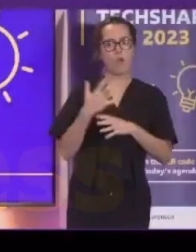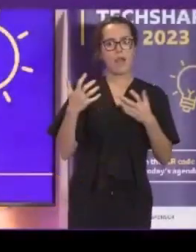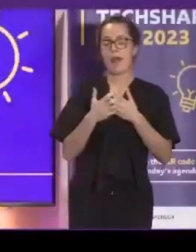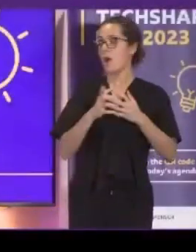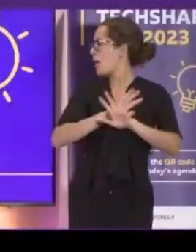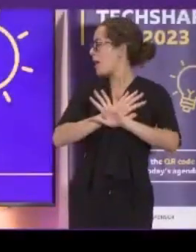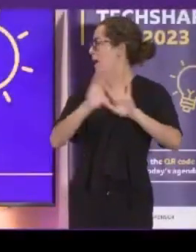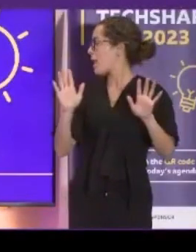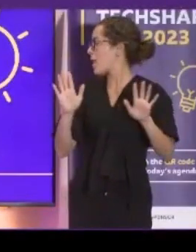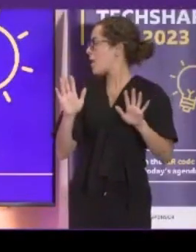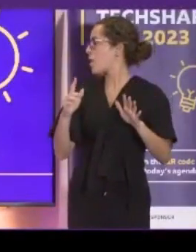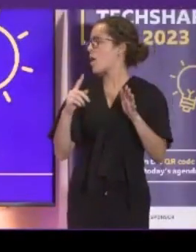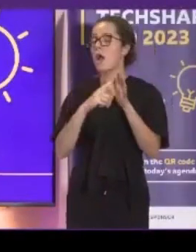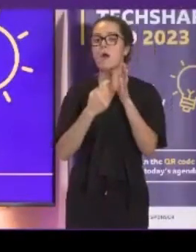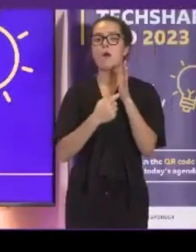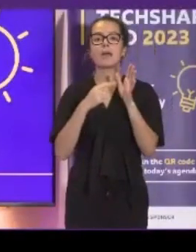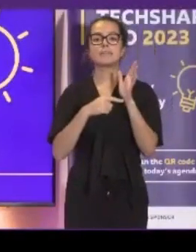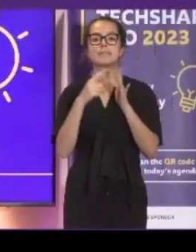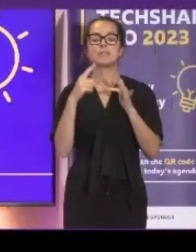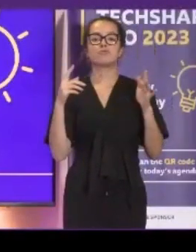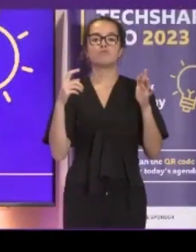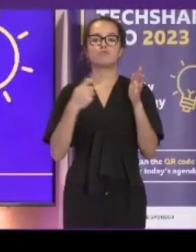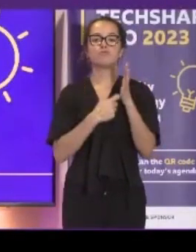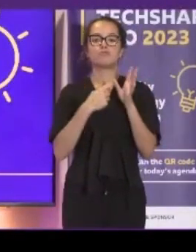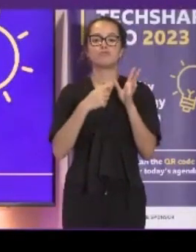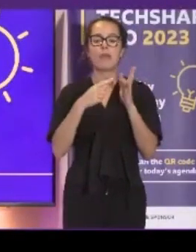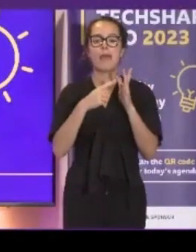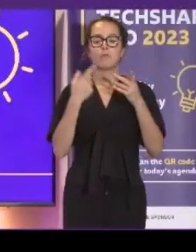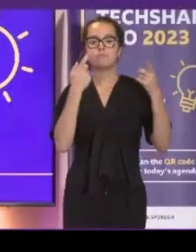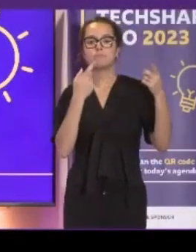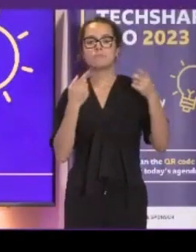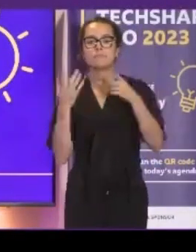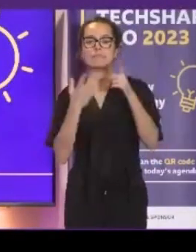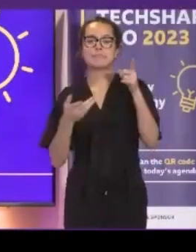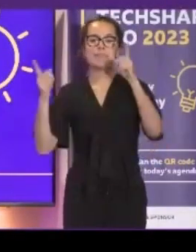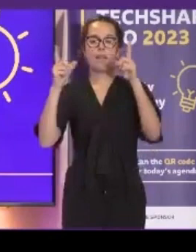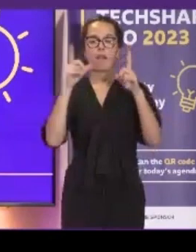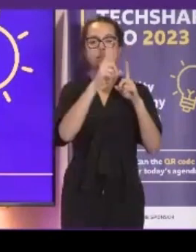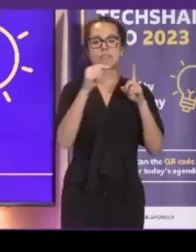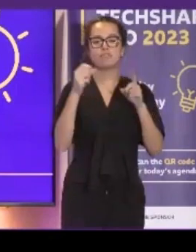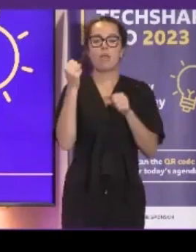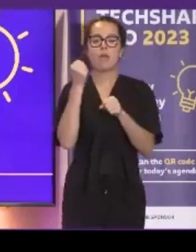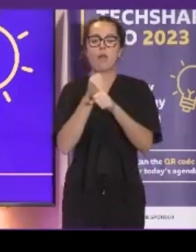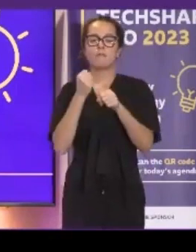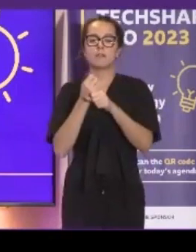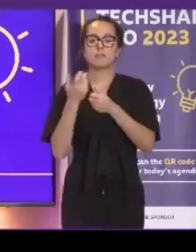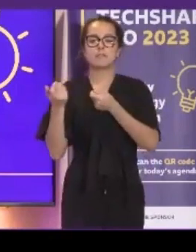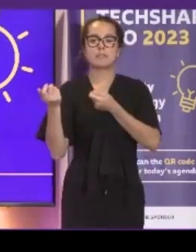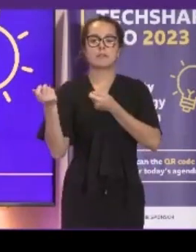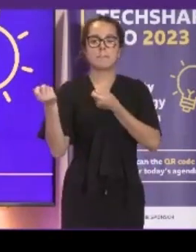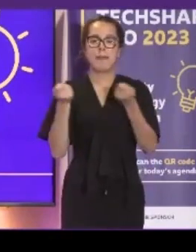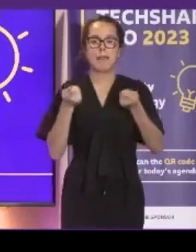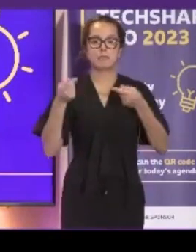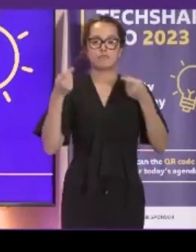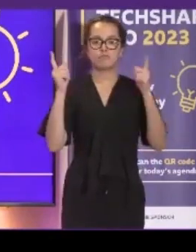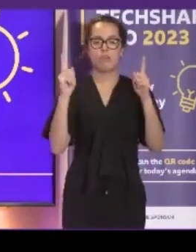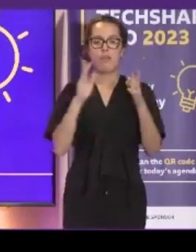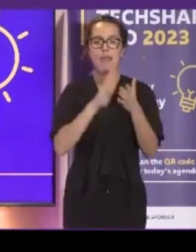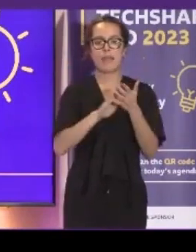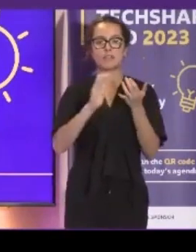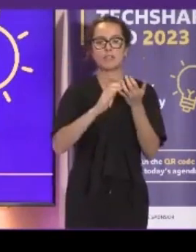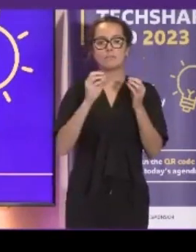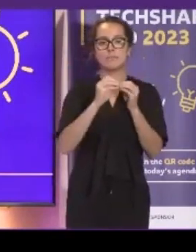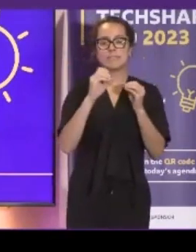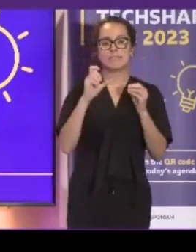Hi everyone, my name is Arati Rao. I am Senior Digital Governance Manager in HSBC's Group Digital Experience